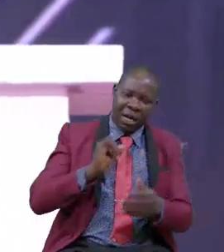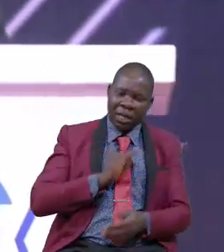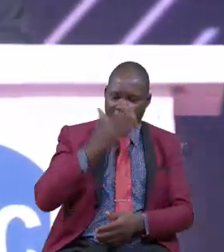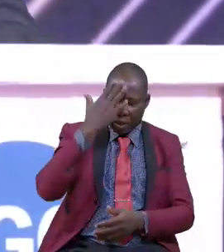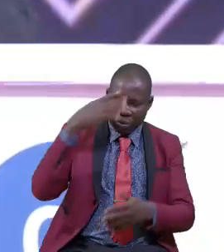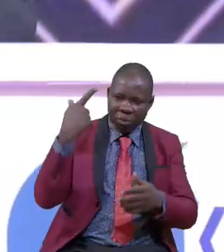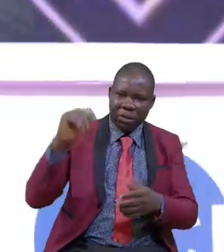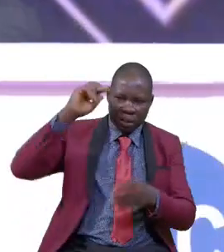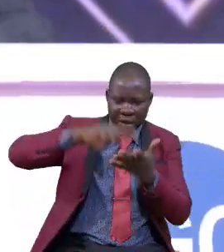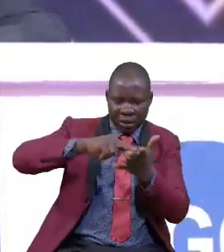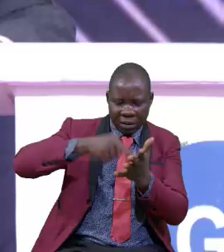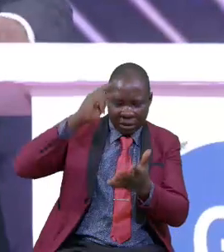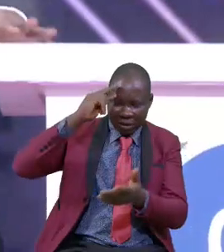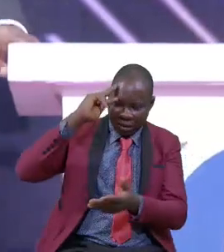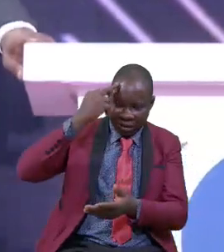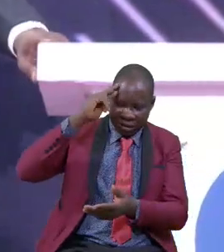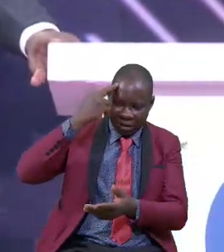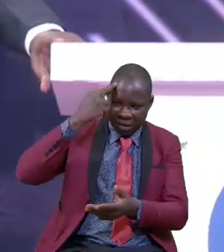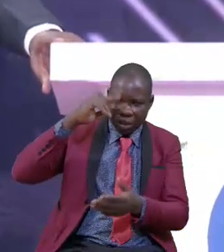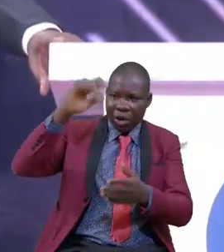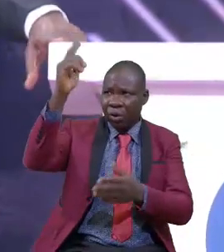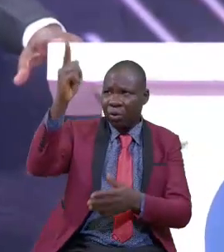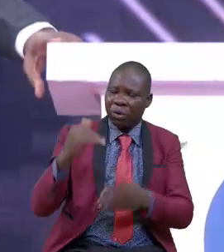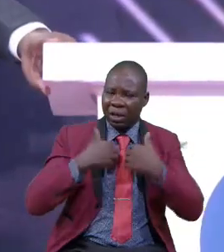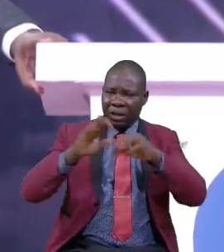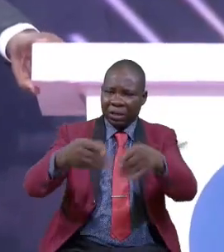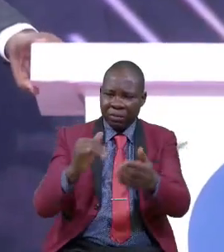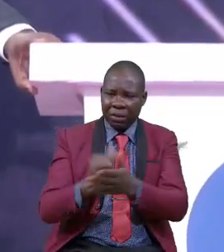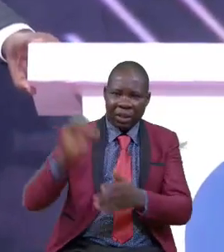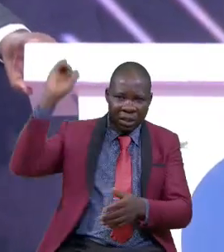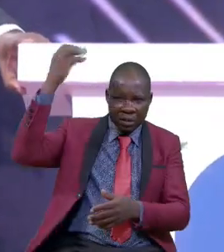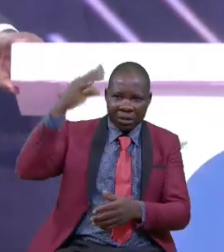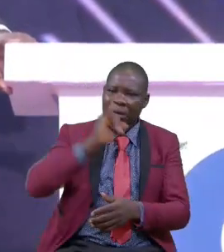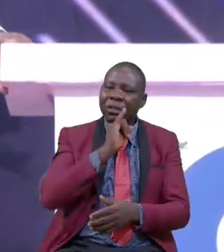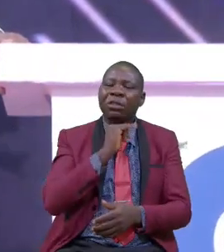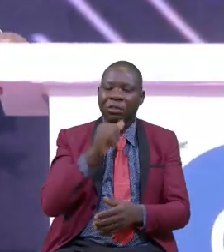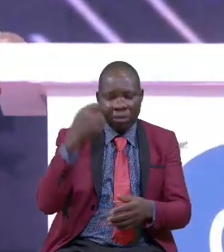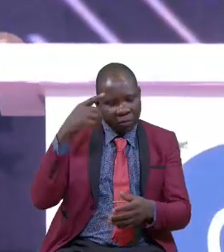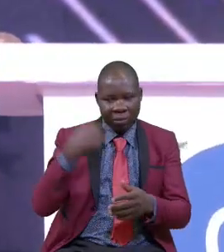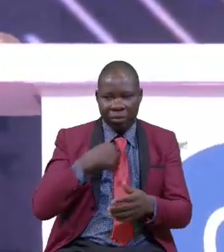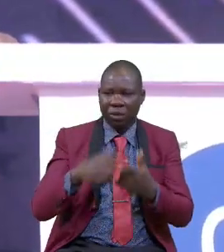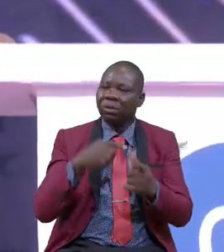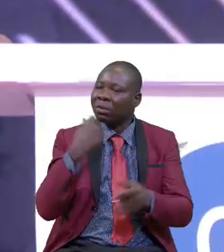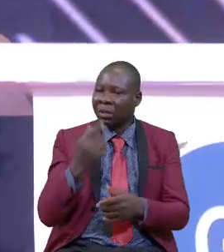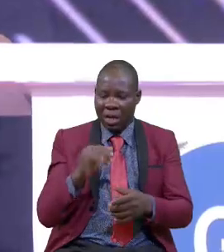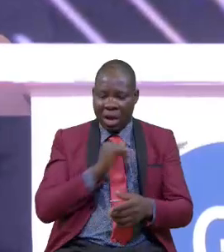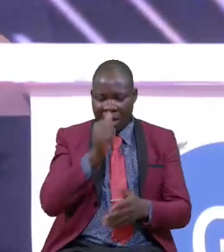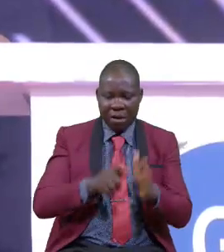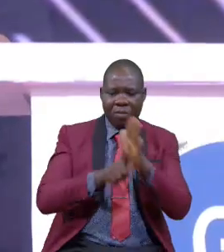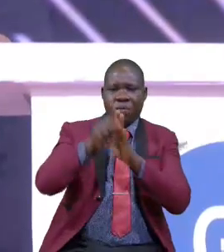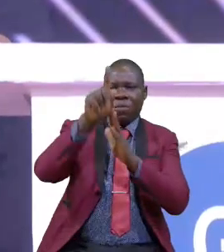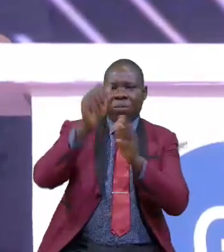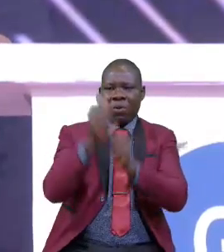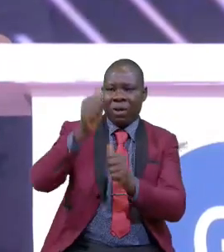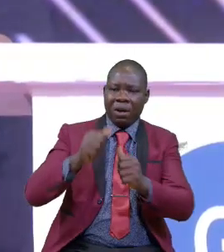him that grace, is not just for him to say, look at me, I'm taller, I'm higher, I'm mightier, I'm more powerful than you all.